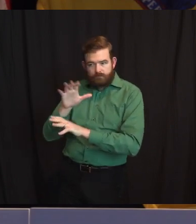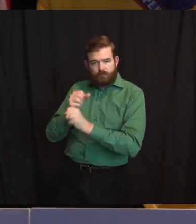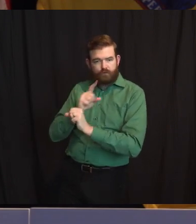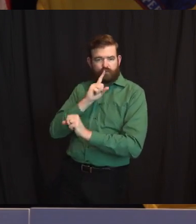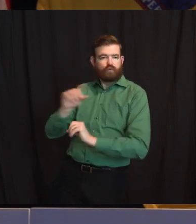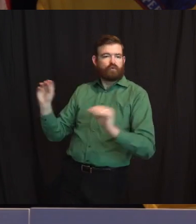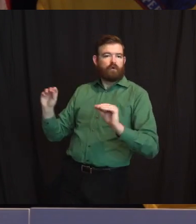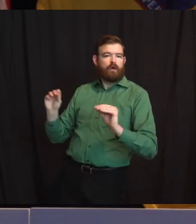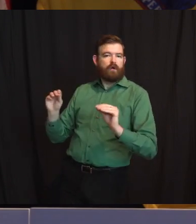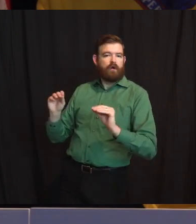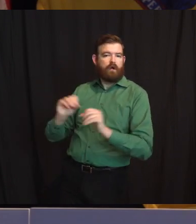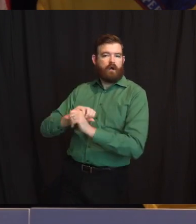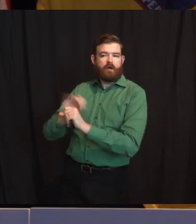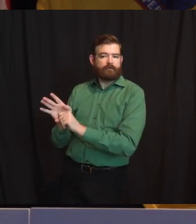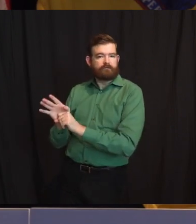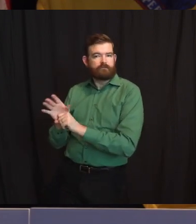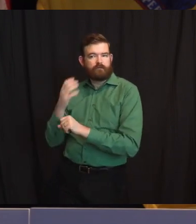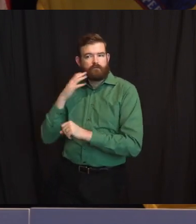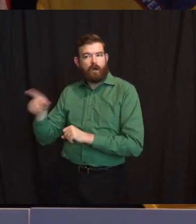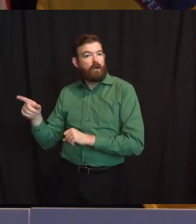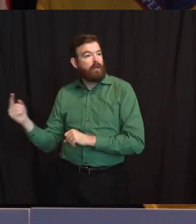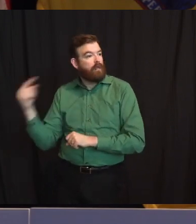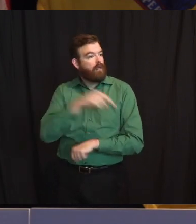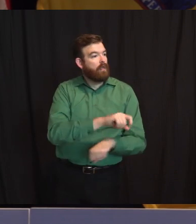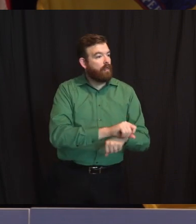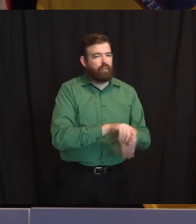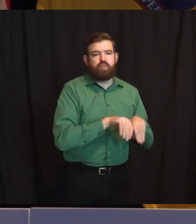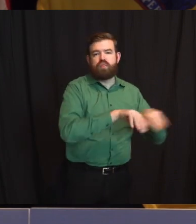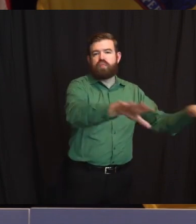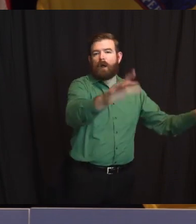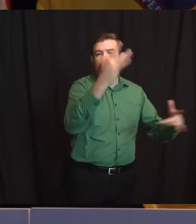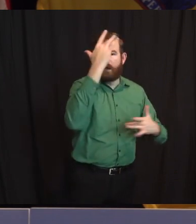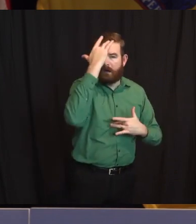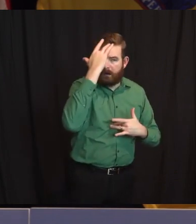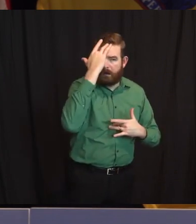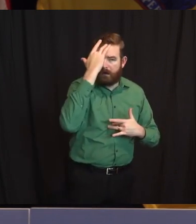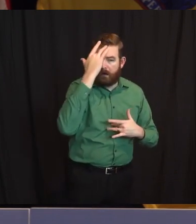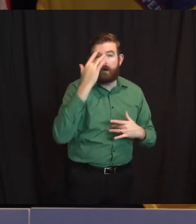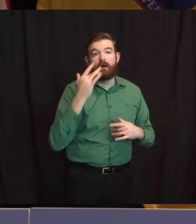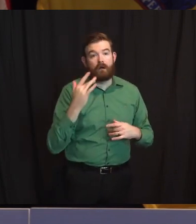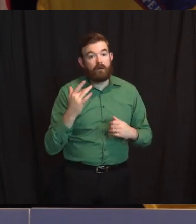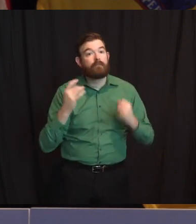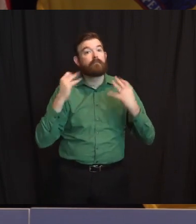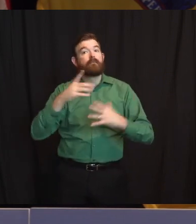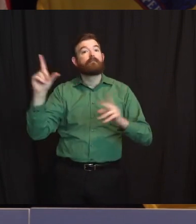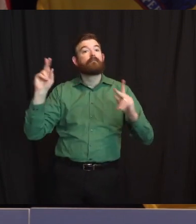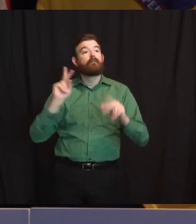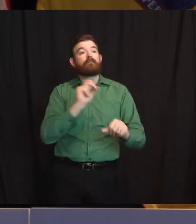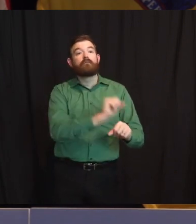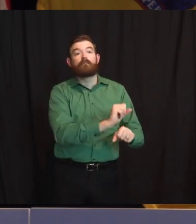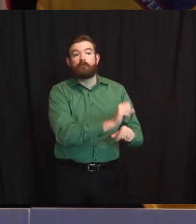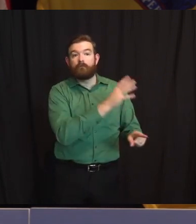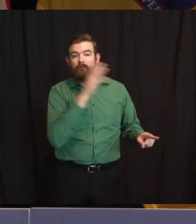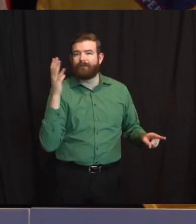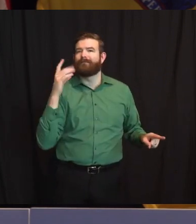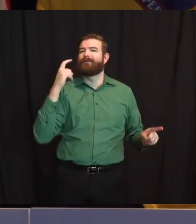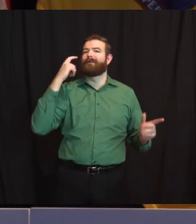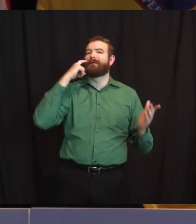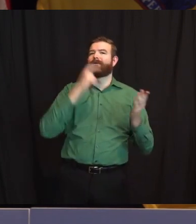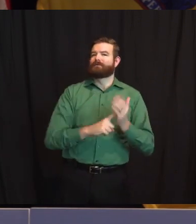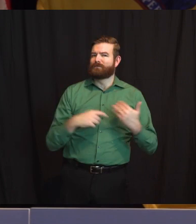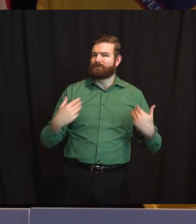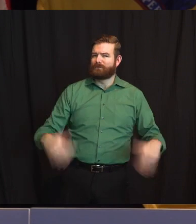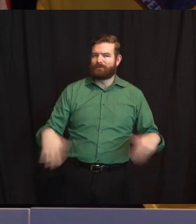infection. Many in the farming community already recognize the challenges, such as social distancing, for example, while